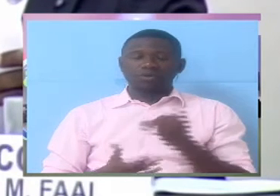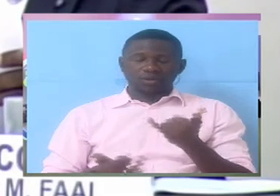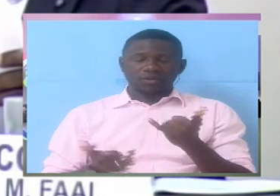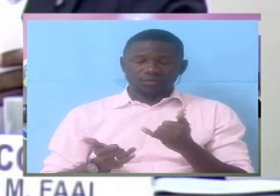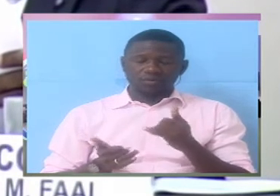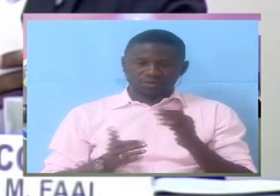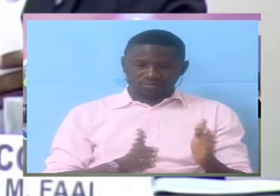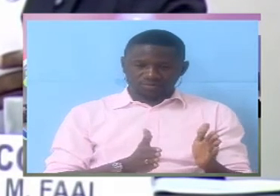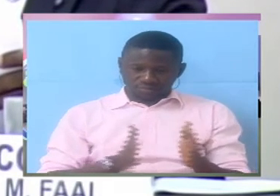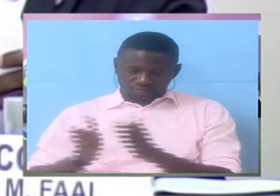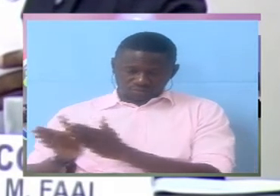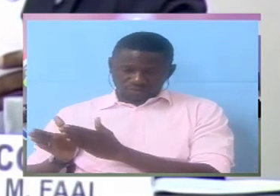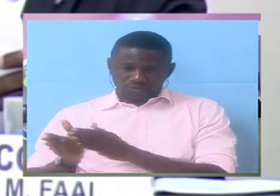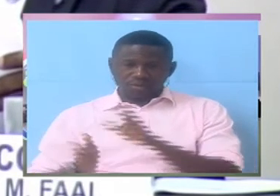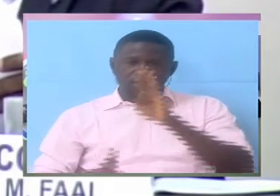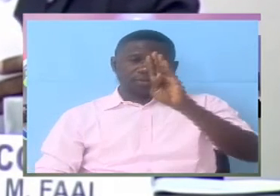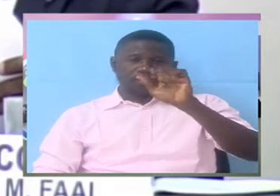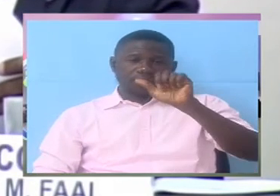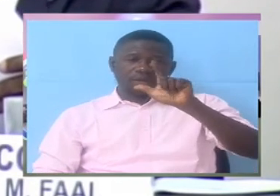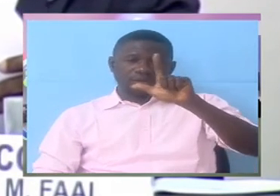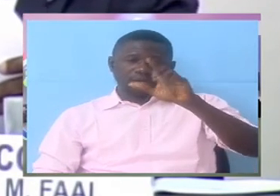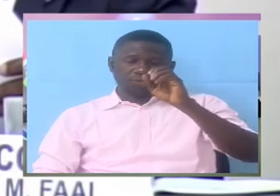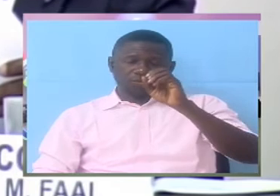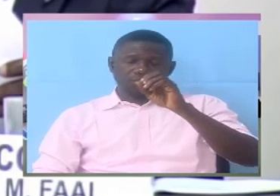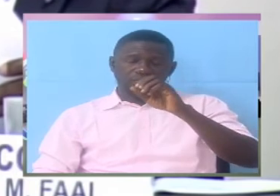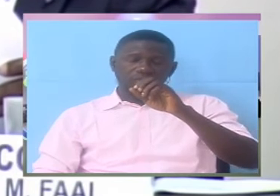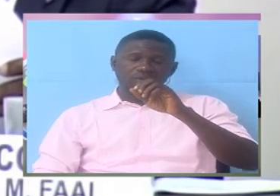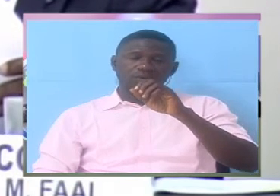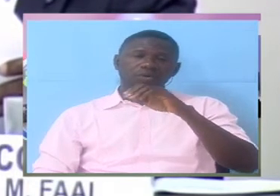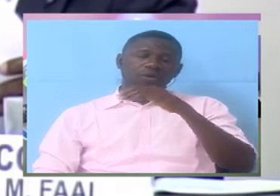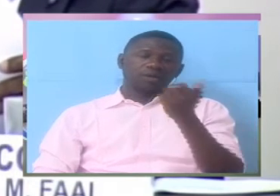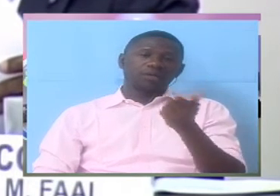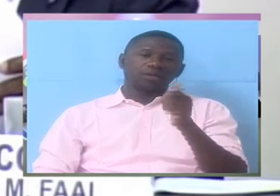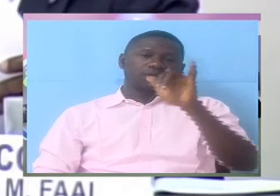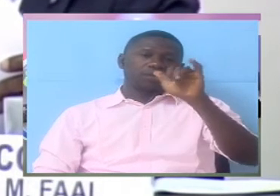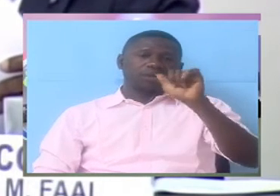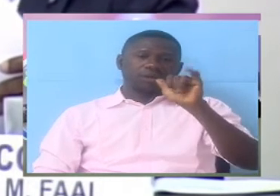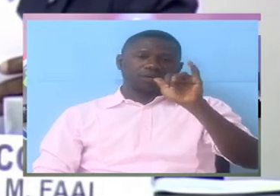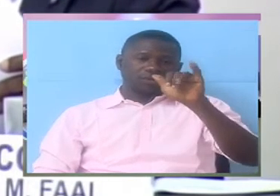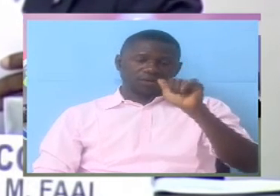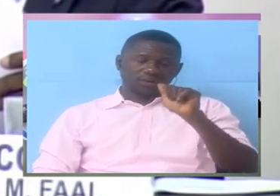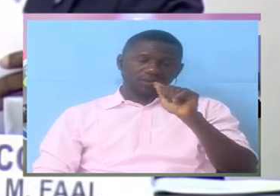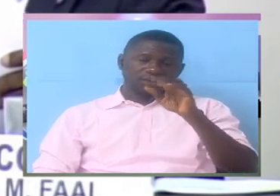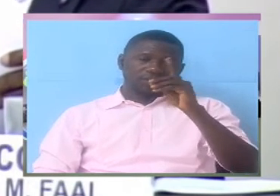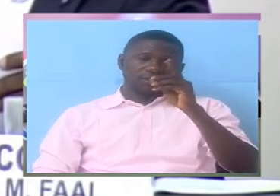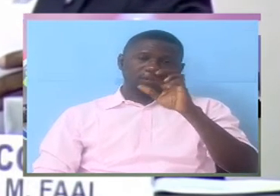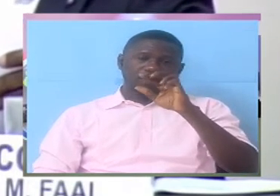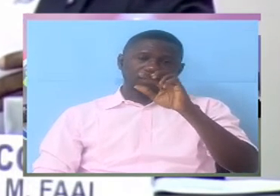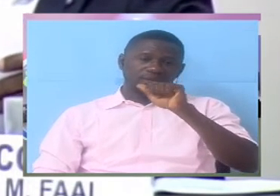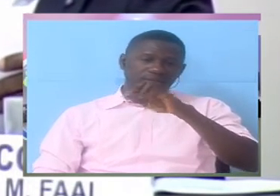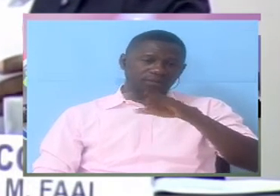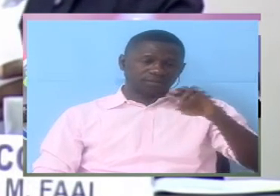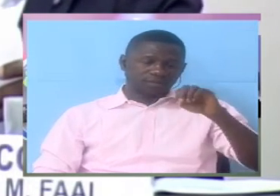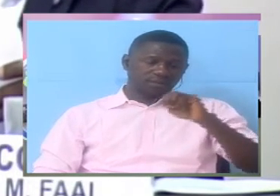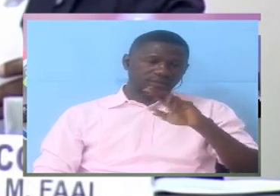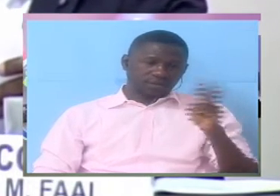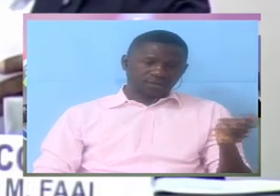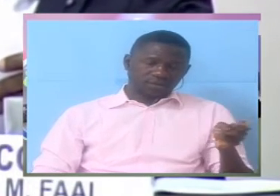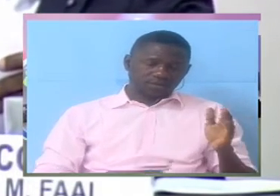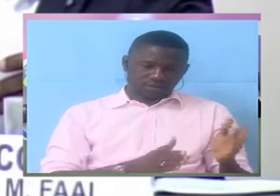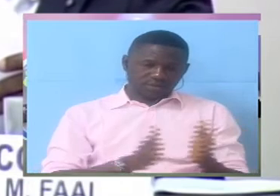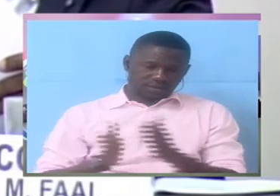Silang Balo Kante ni Yaya Drammeh na kuwa ngao jenge di karala. You confirm that you and your colleagues tortured Balo Kante while he was